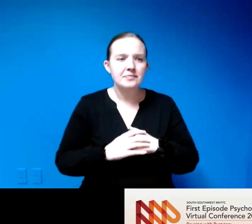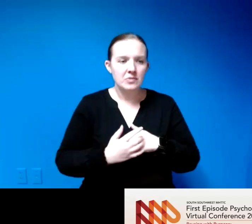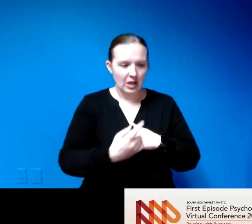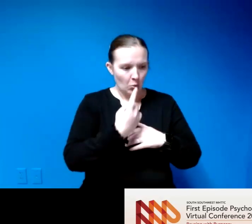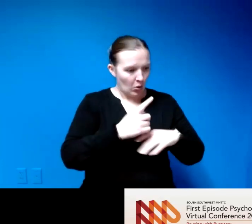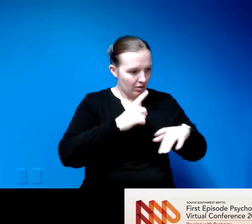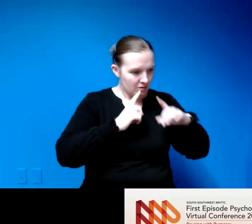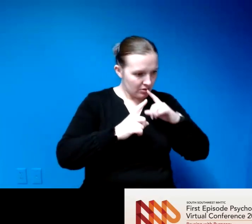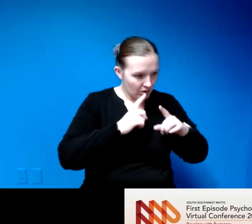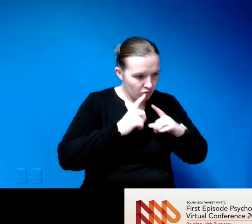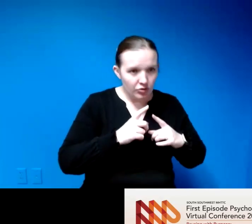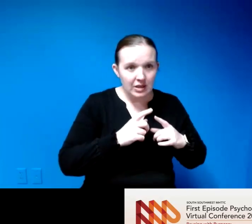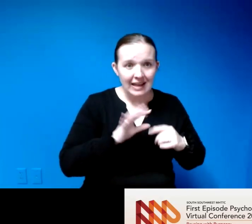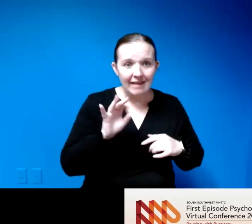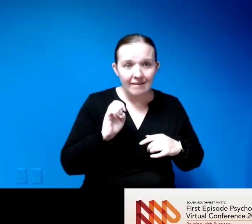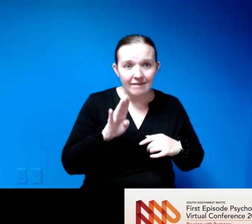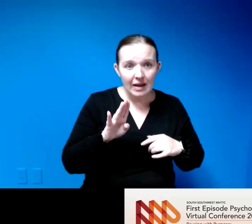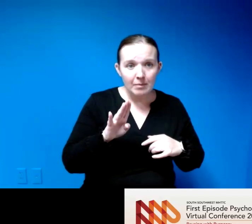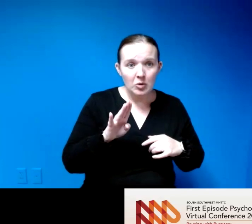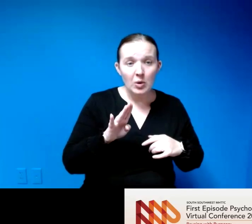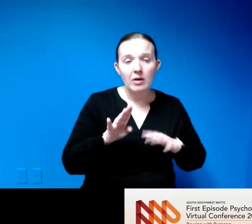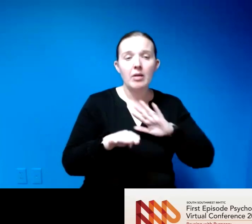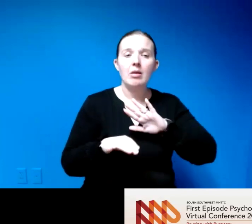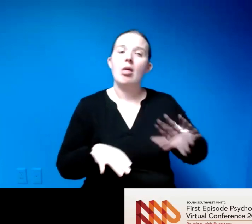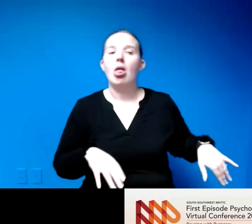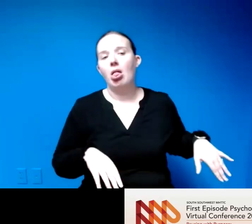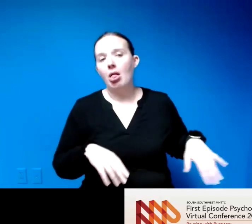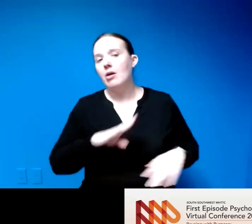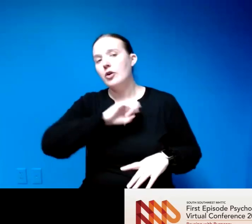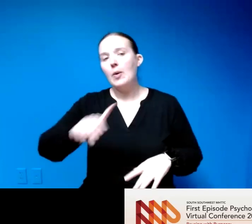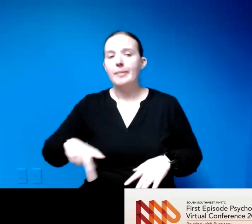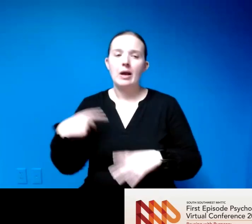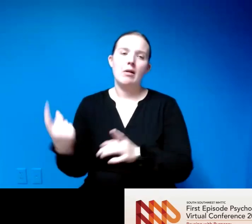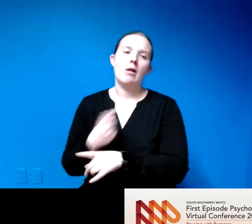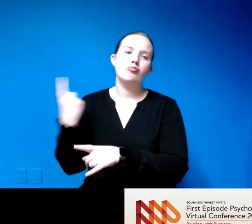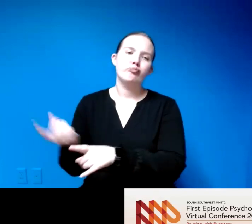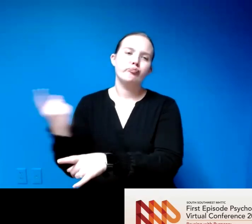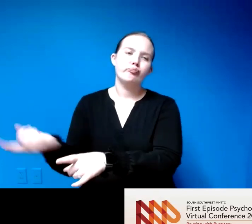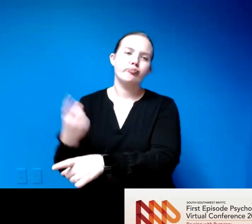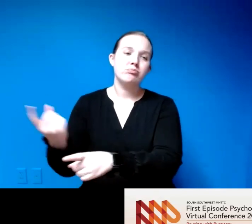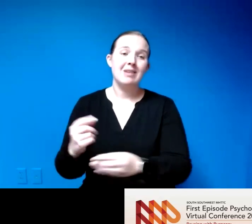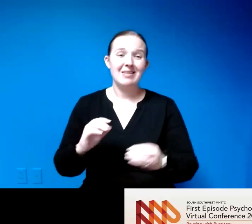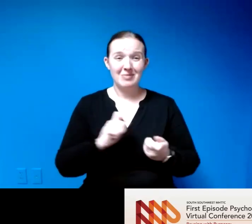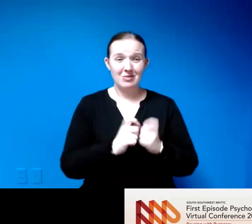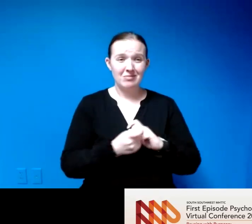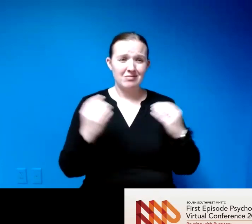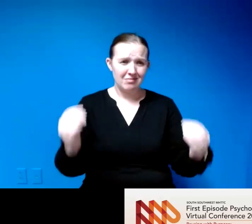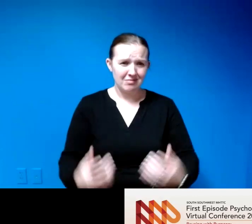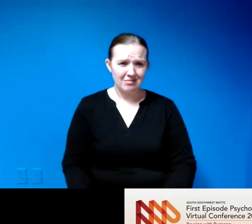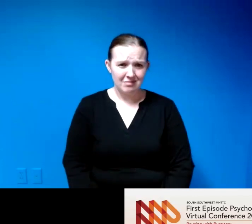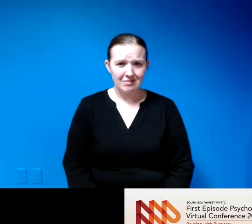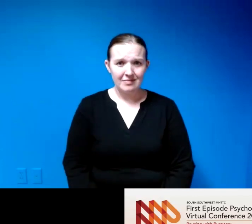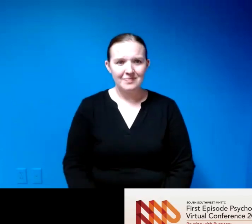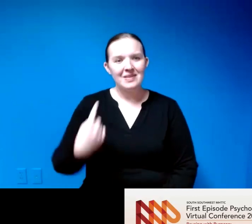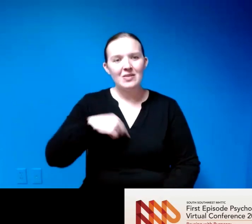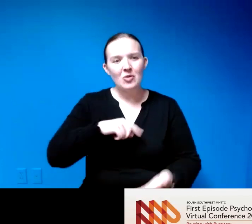conversation in February that gets lost and we go back to it in August, and there's nothing in between. So we're